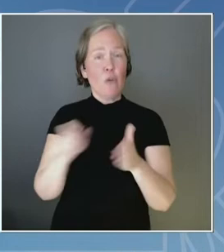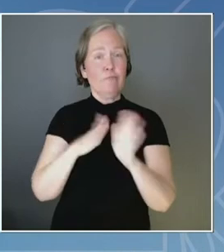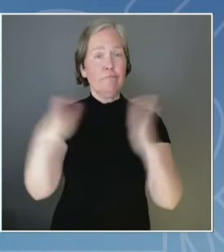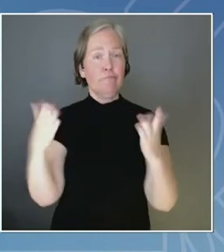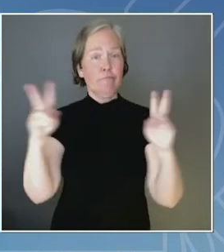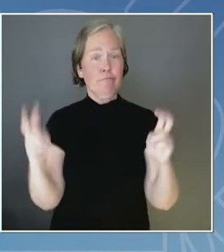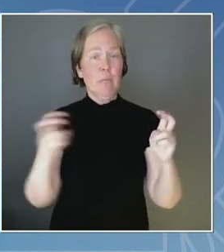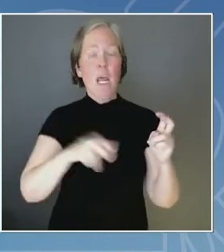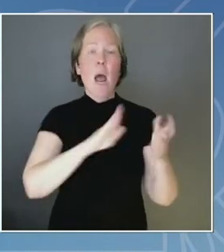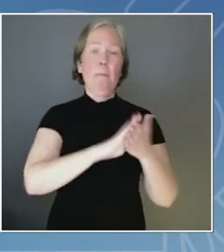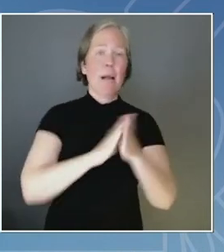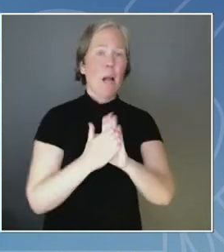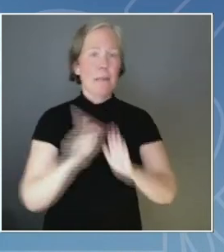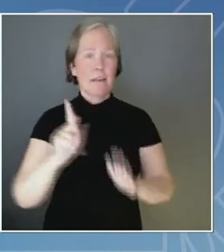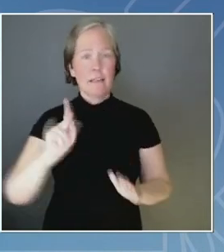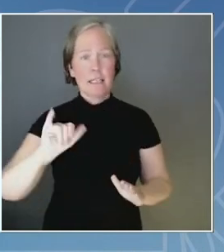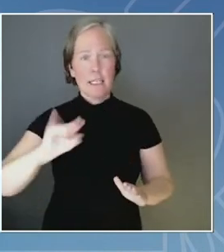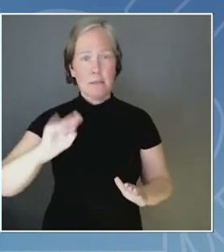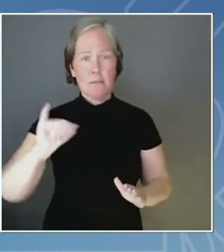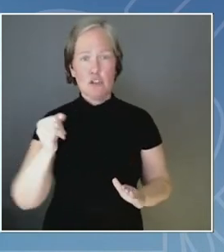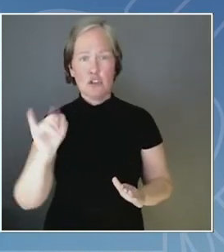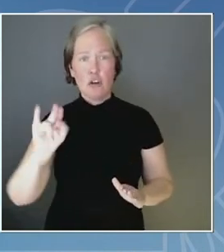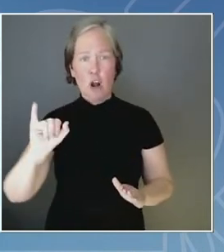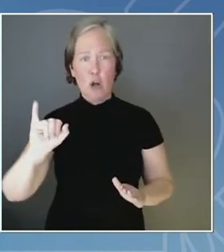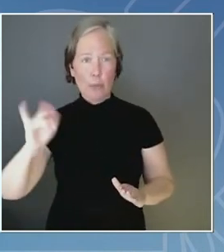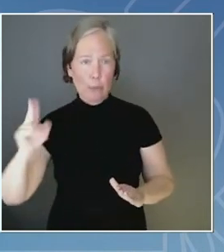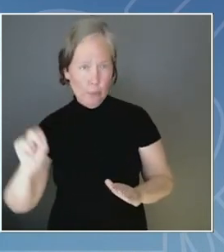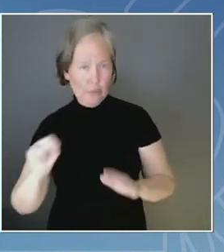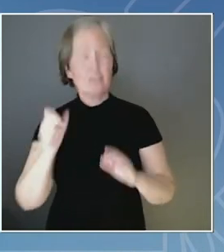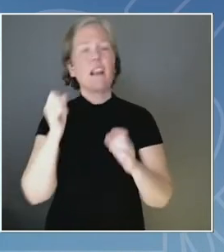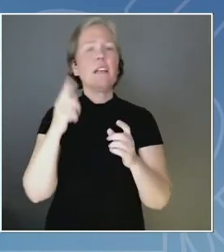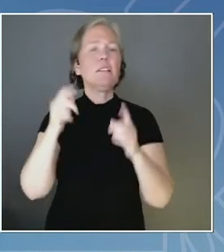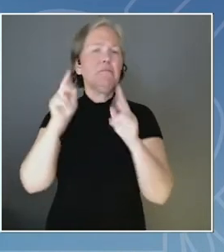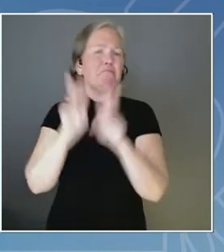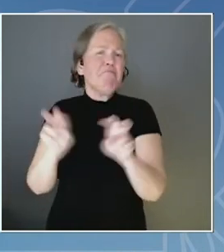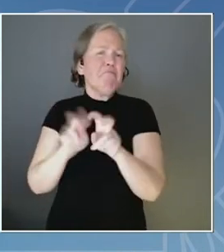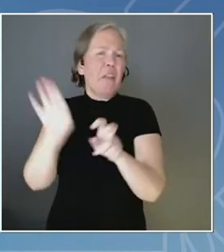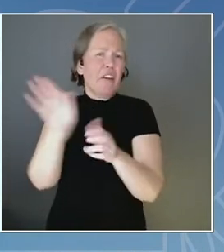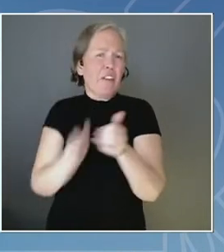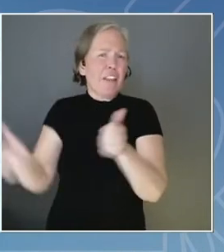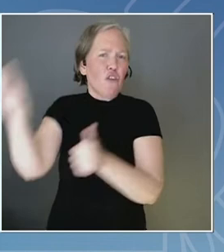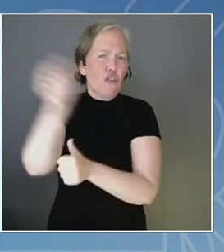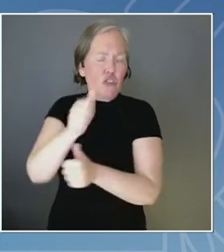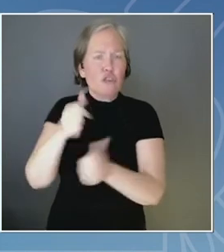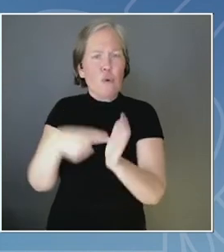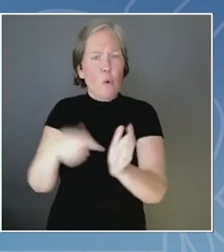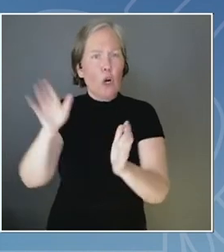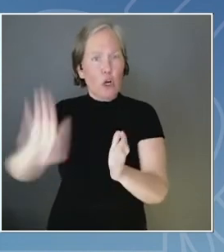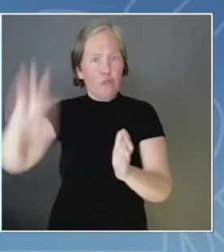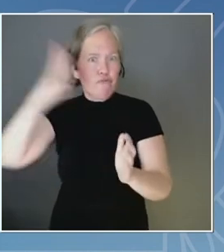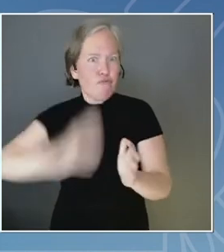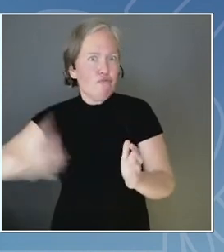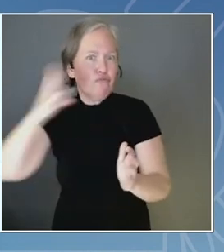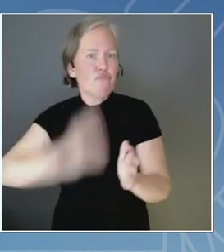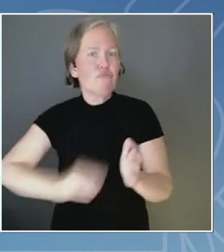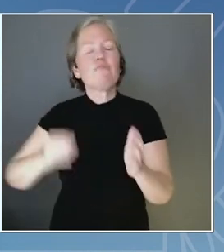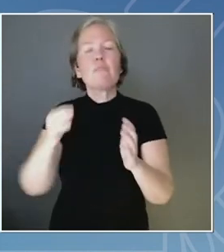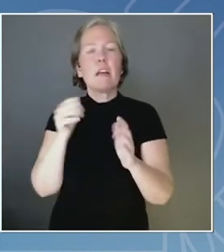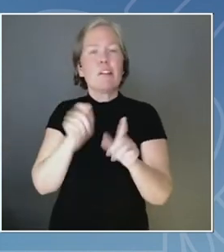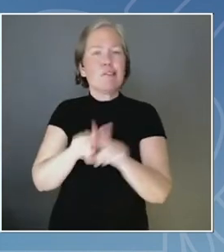definitive analysis of North Korea's leader, which draws from her deep knowledge and experience as an intelligence officer and